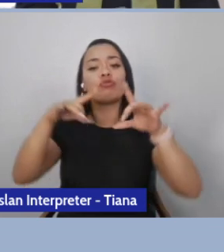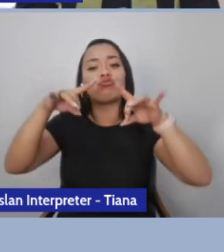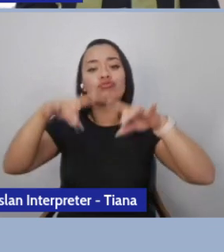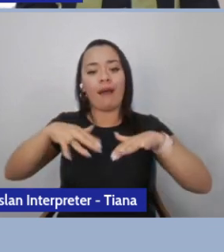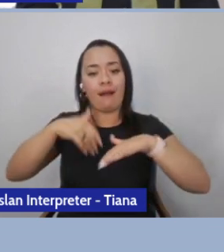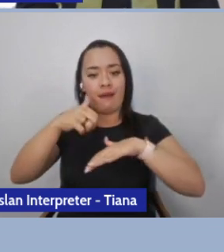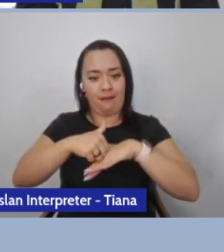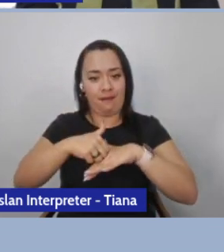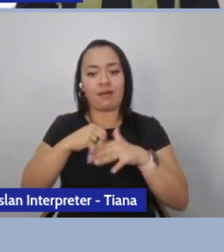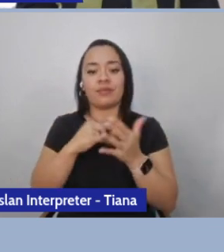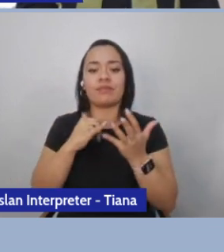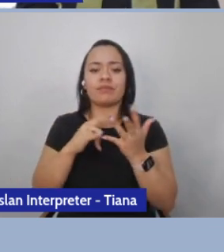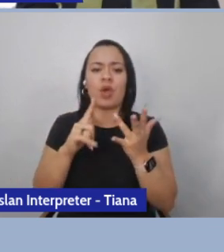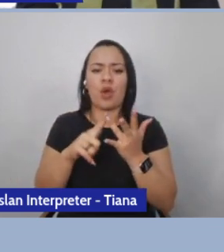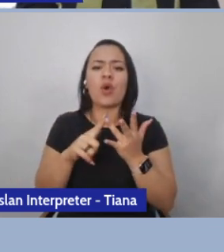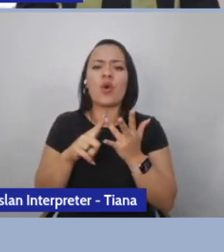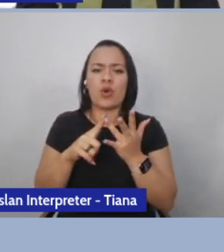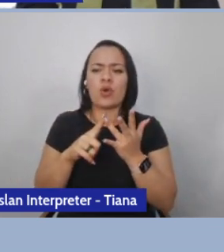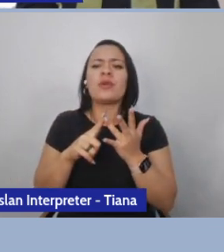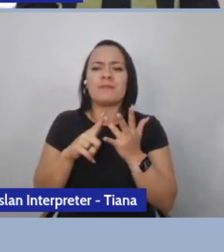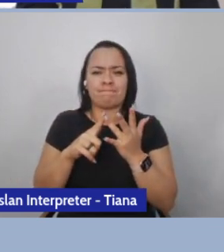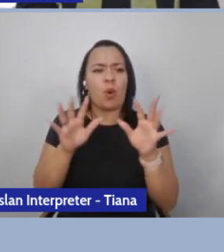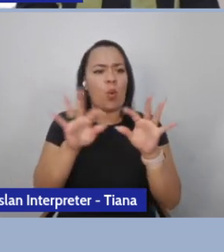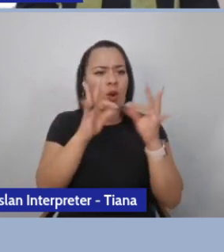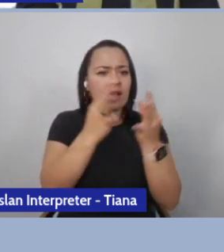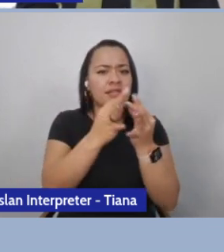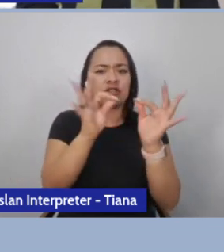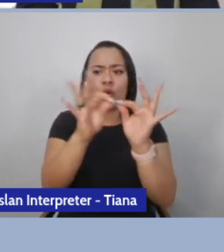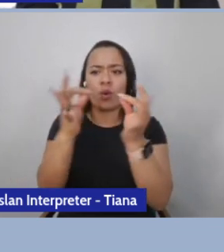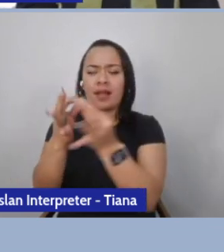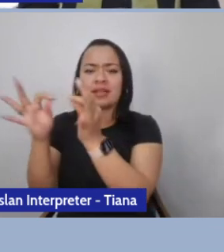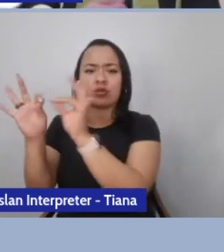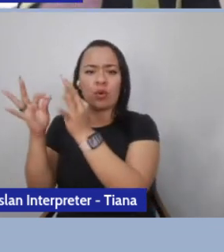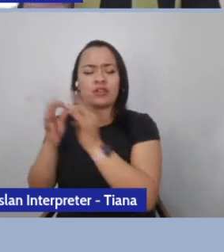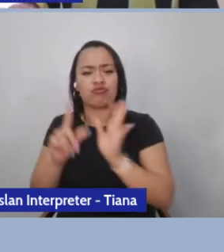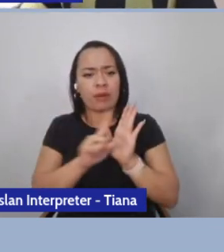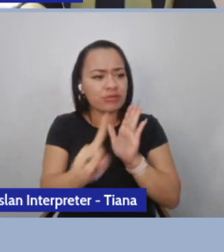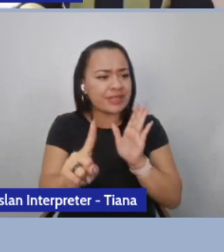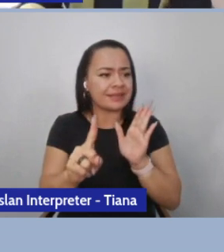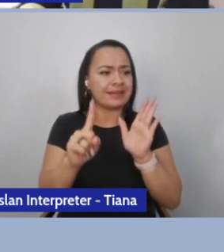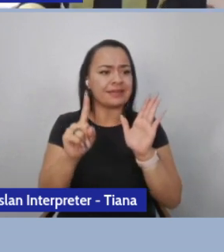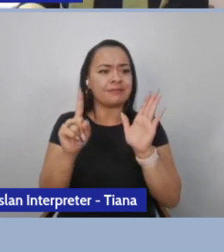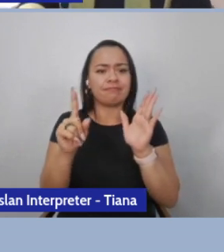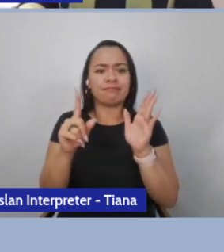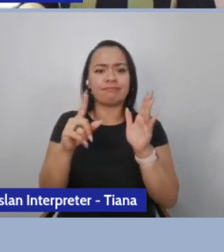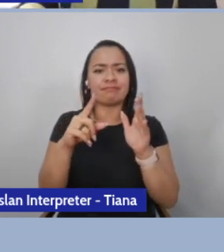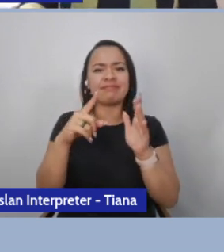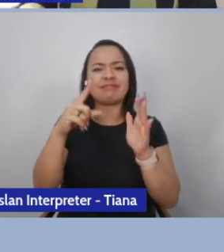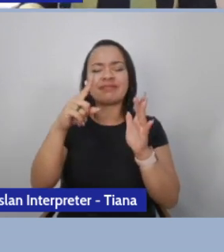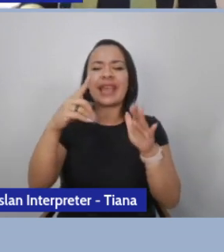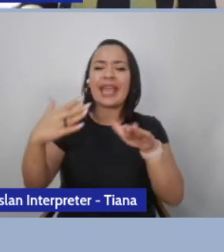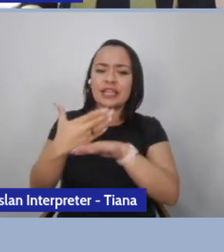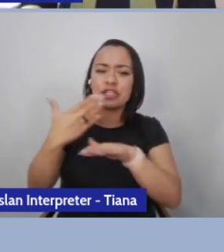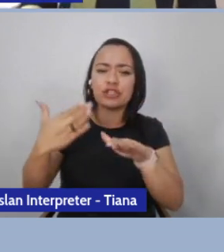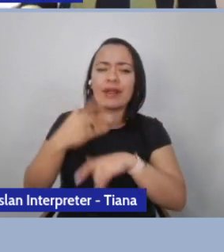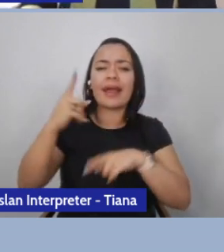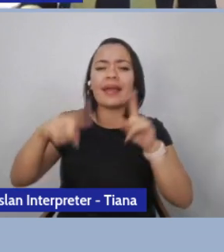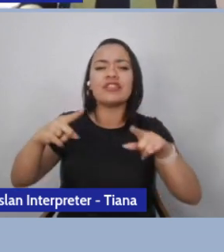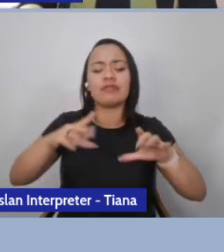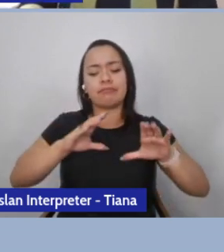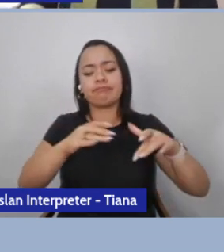people representing big bodies, representing industry, and representing many different sectors of our